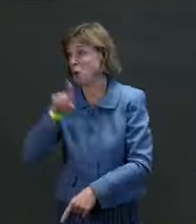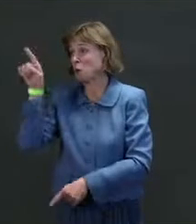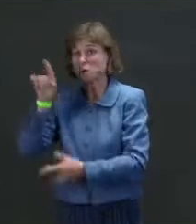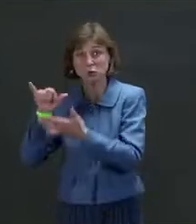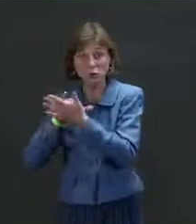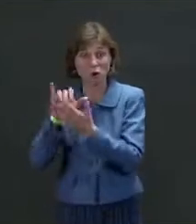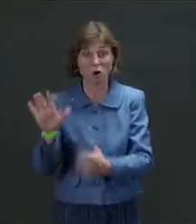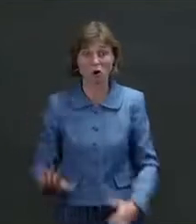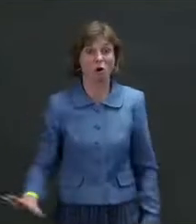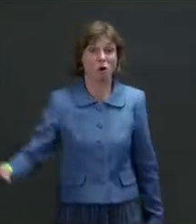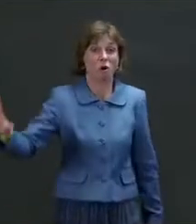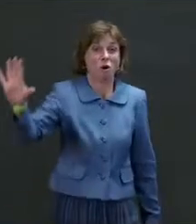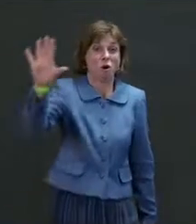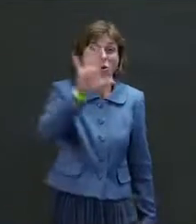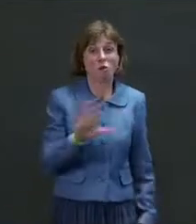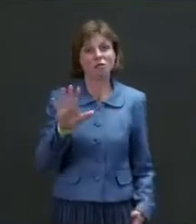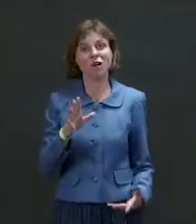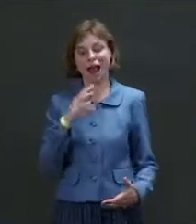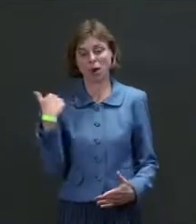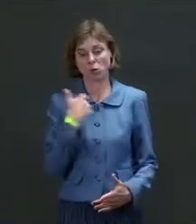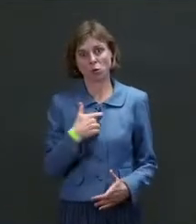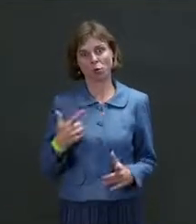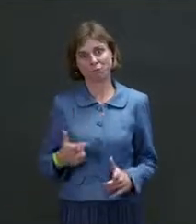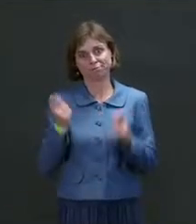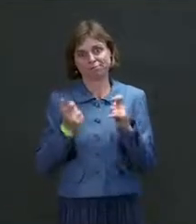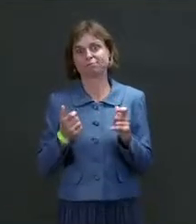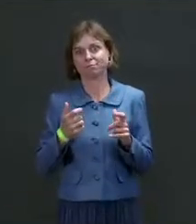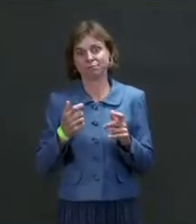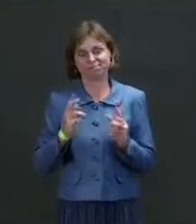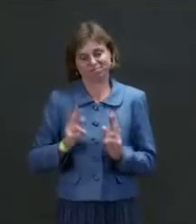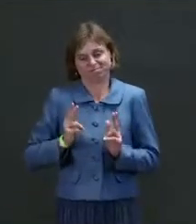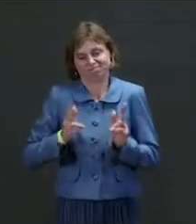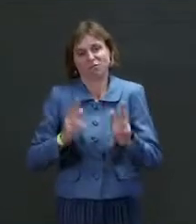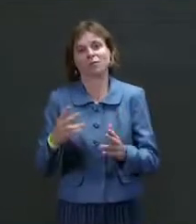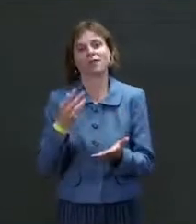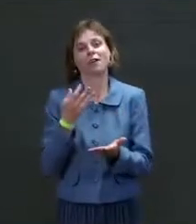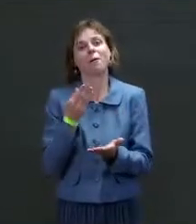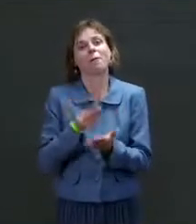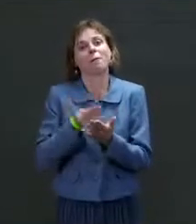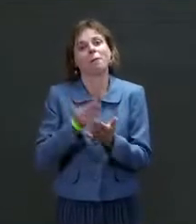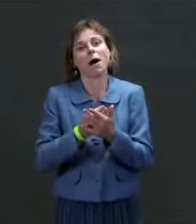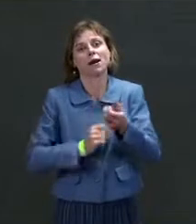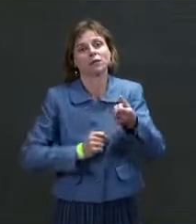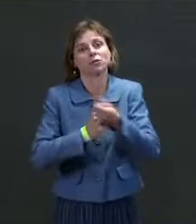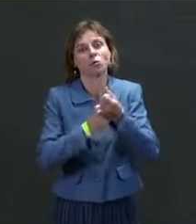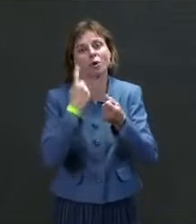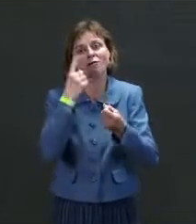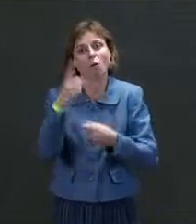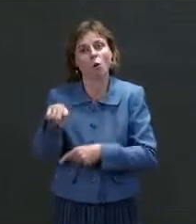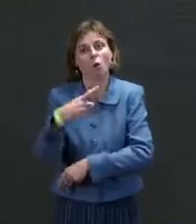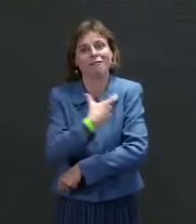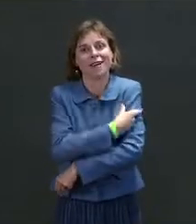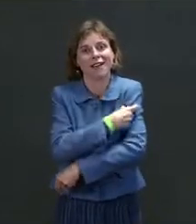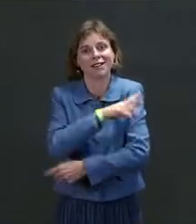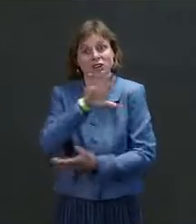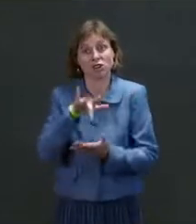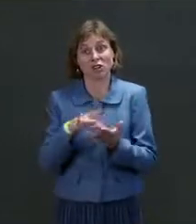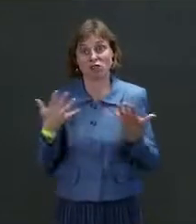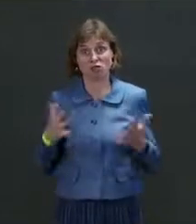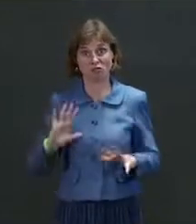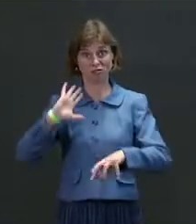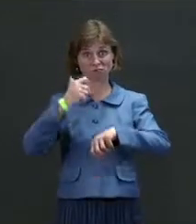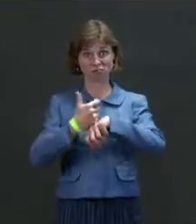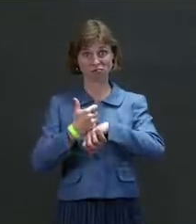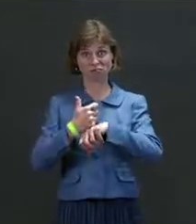And we've expedited financial support to increase capacity at existing community vaccination centers nationwide with over $2.2